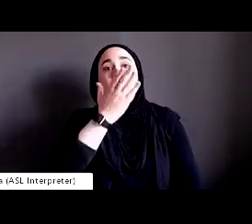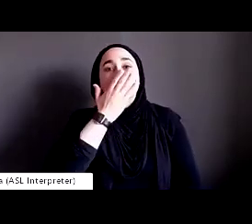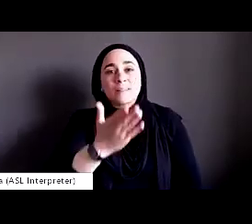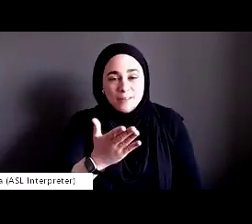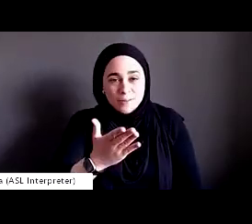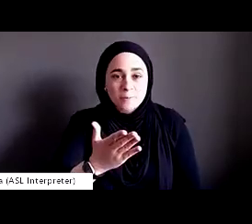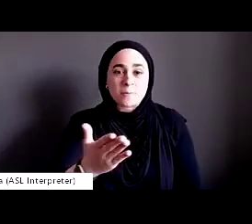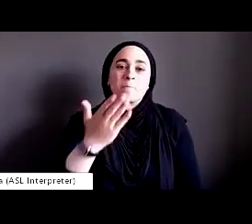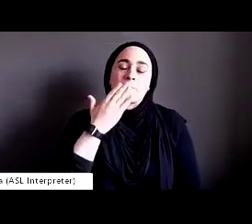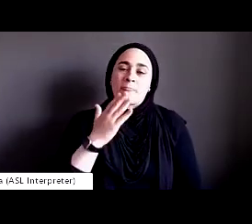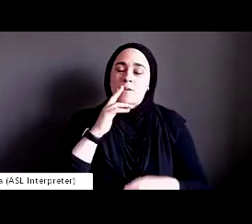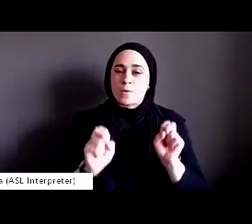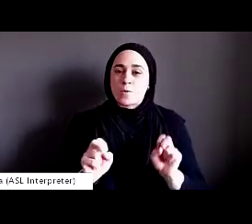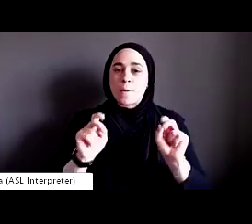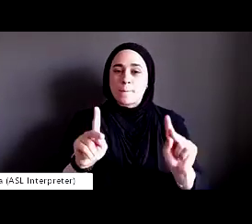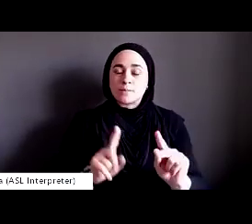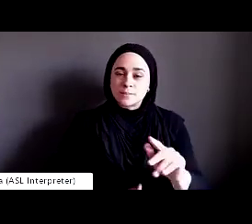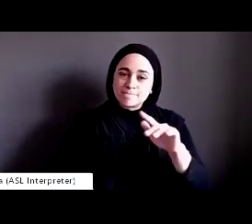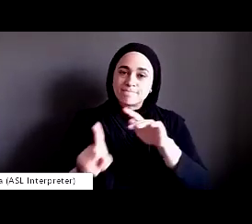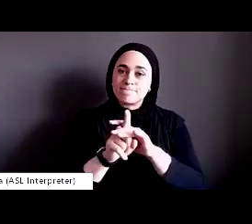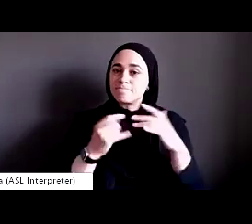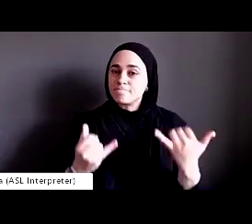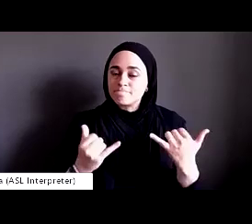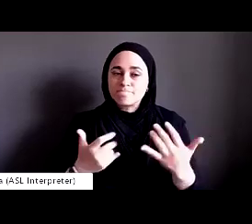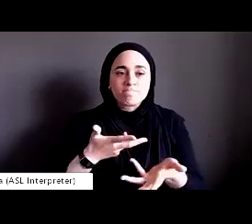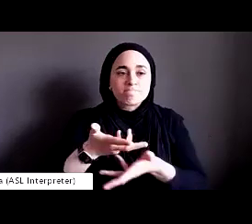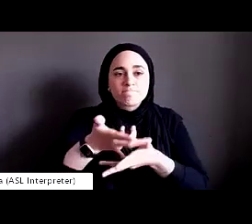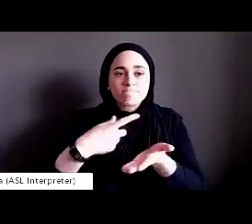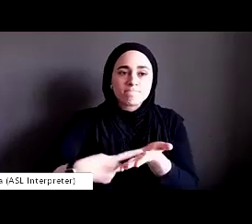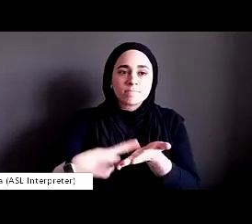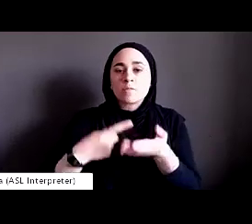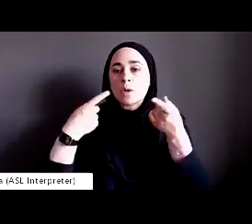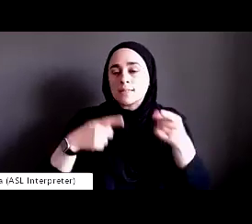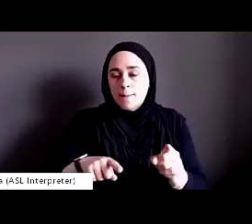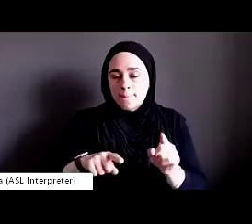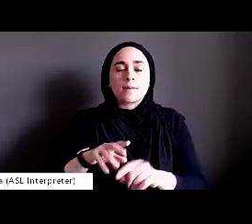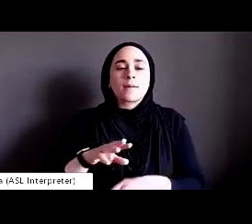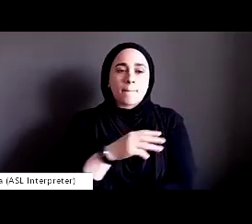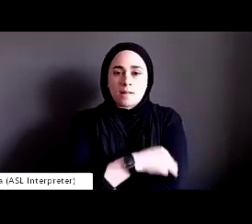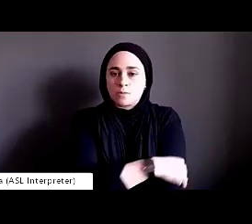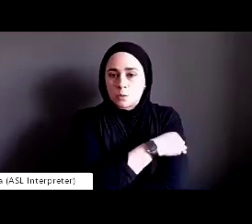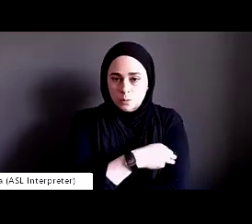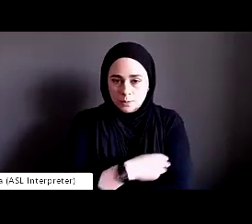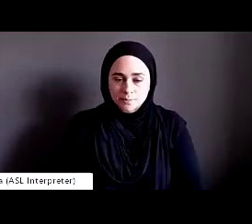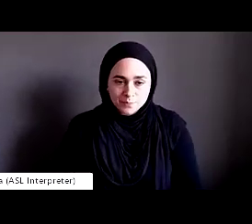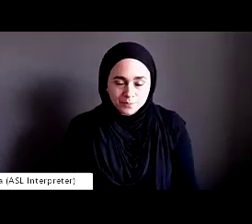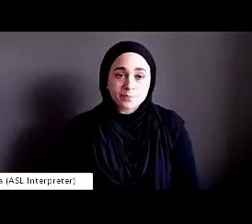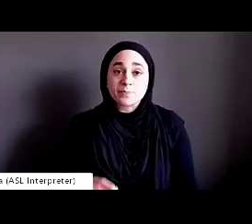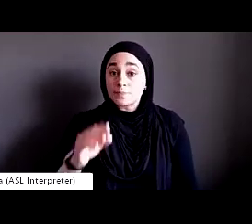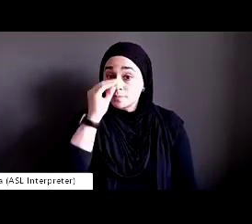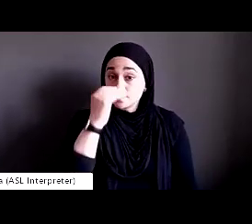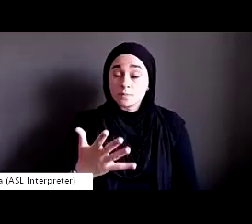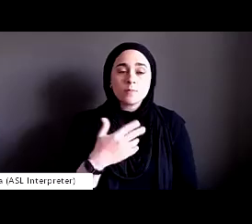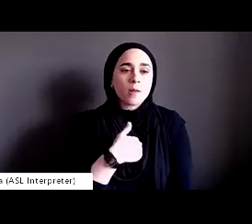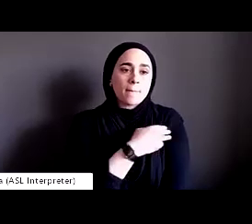for the opportunity to be here today and to talk a little bit about what's happening in Manitoba. So just letting you know,